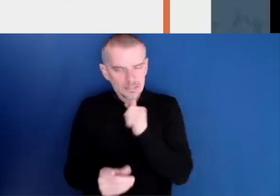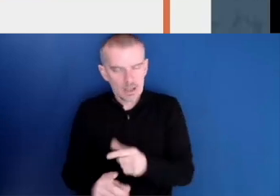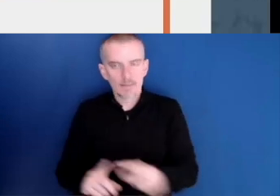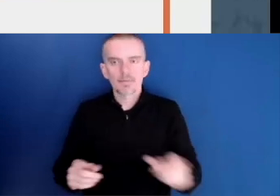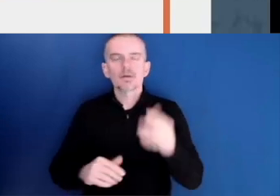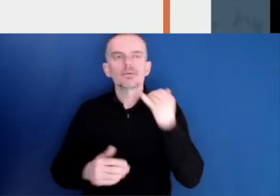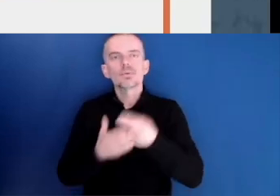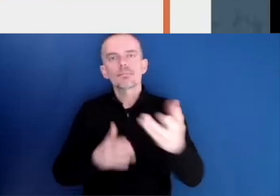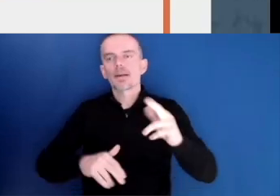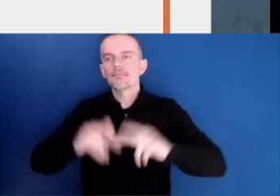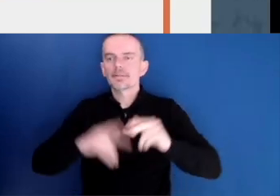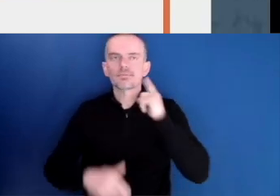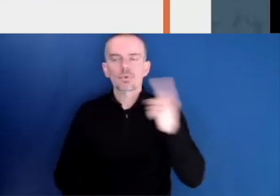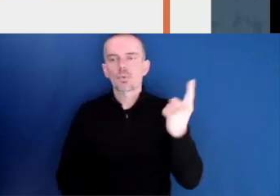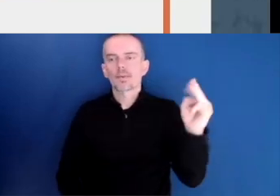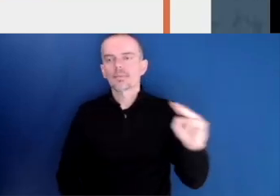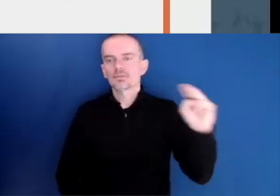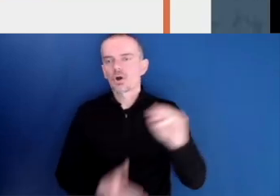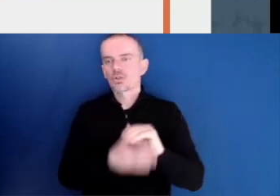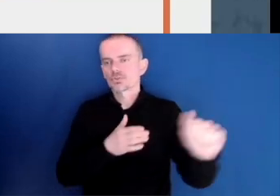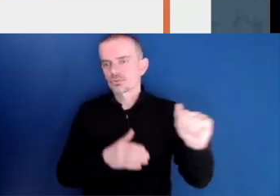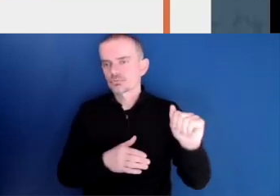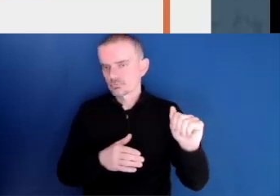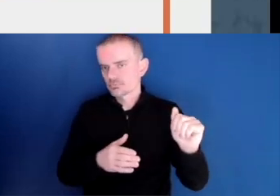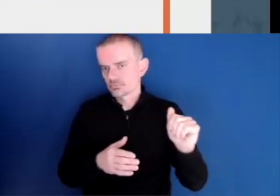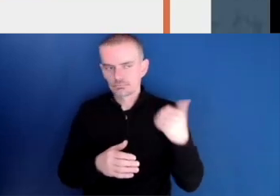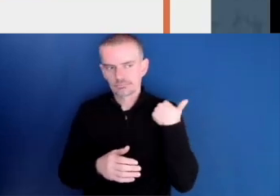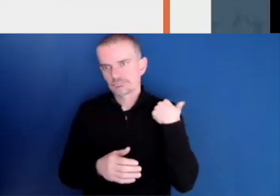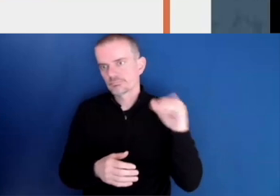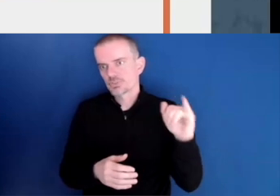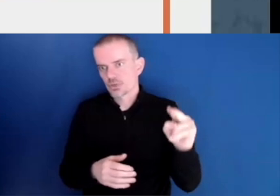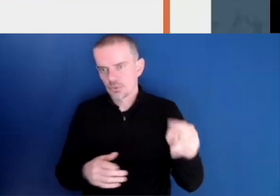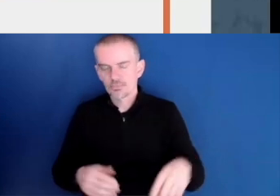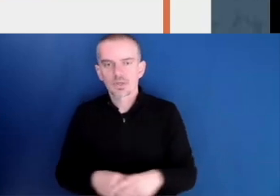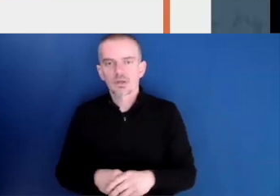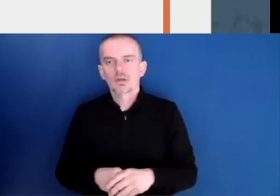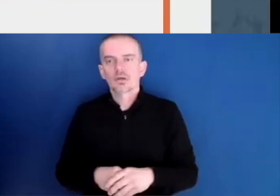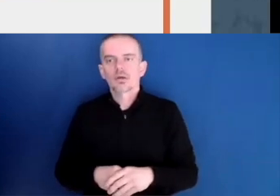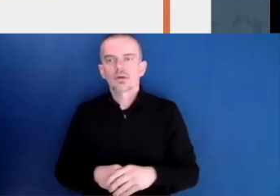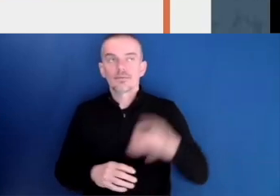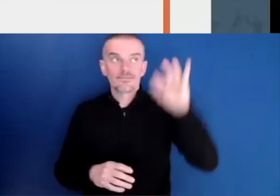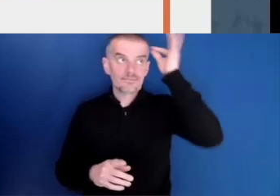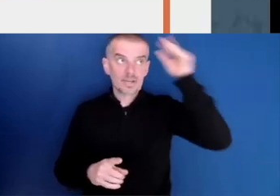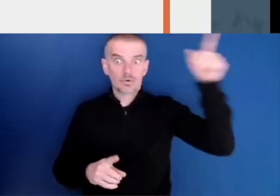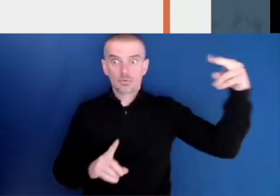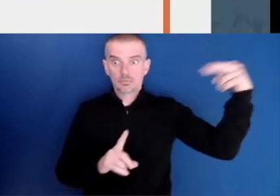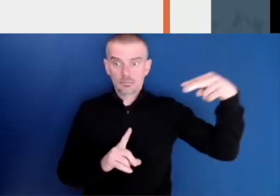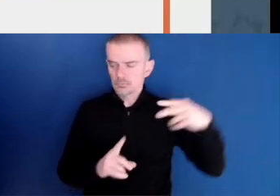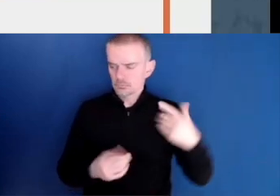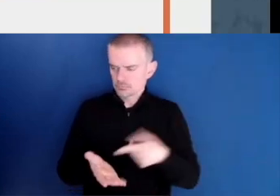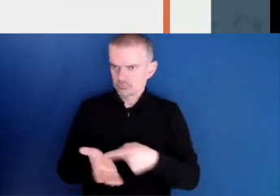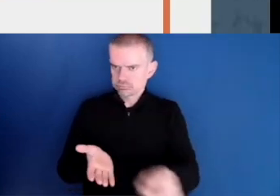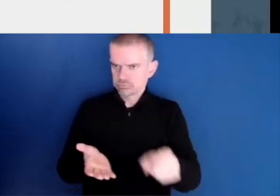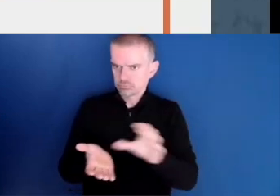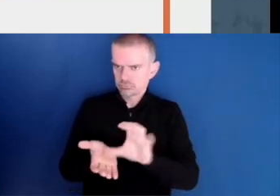January, right? So from the federal agency standpoint, you've spent that $1 million that you had that you received